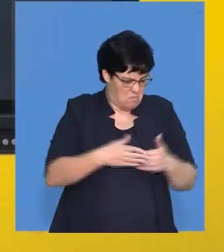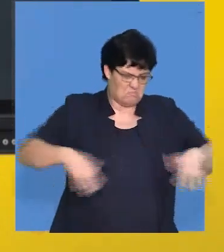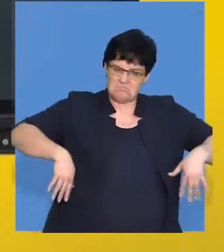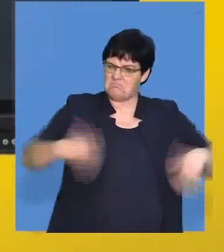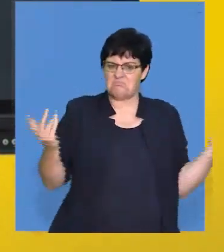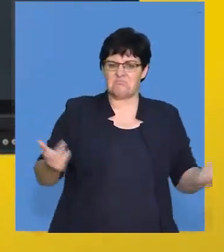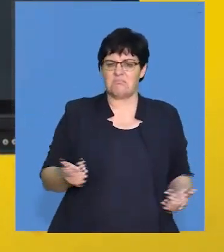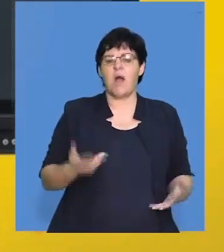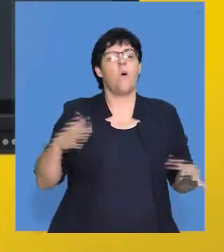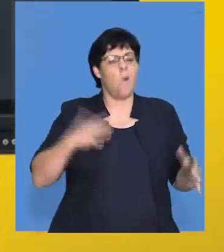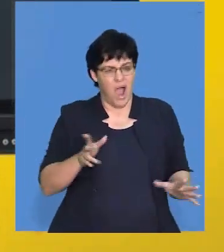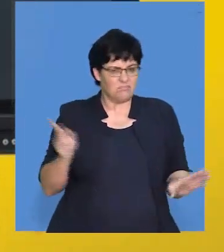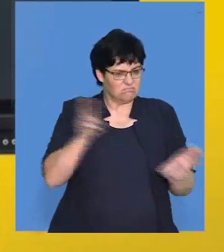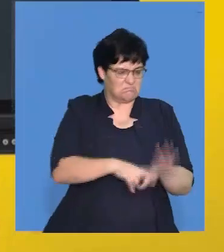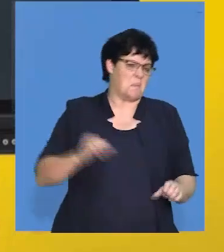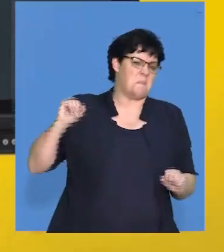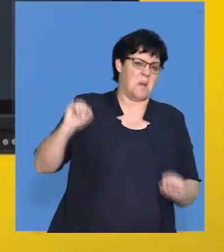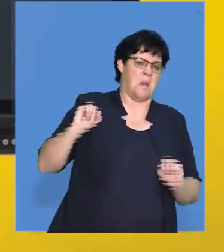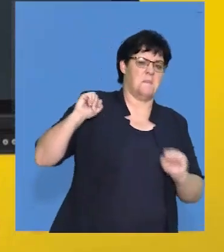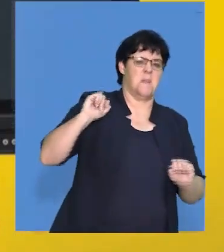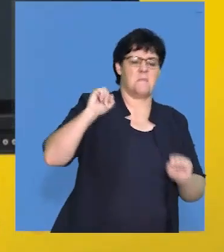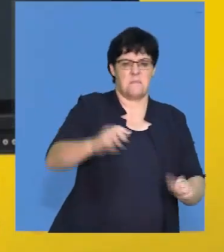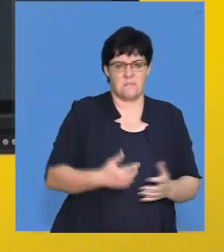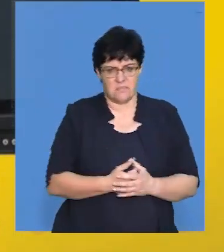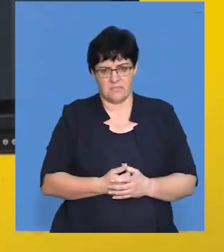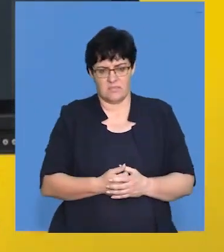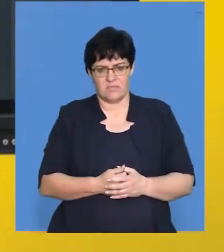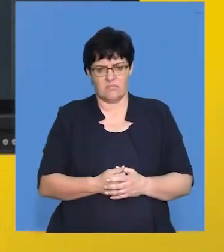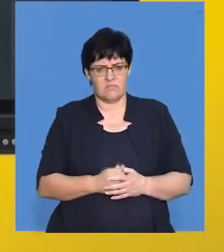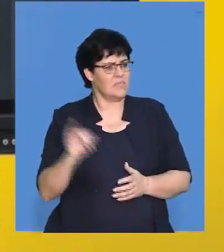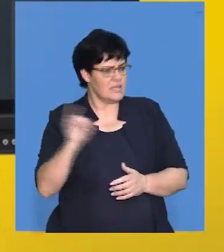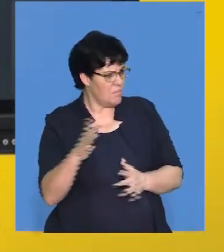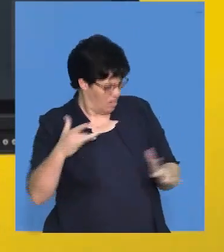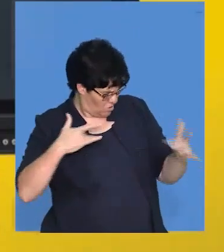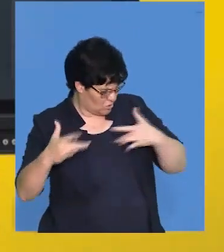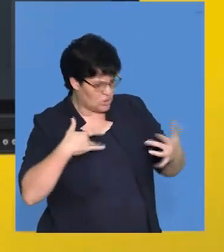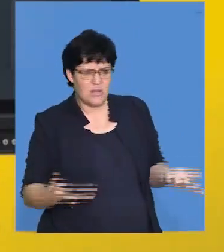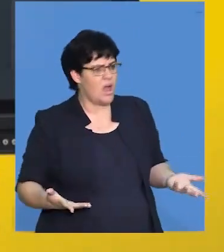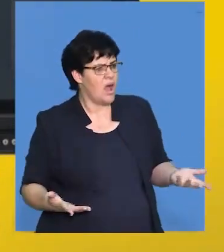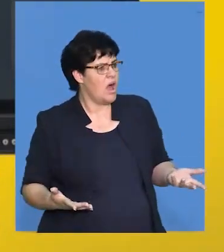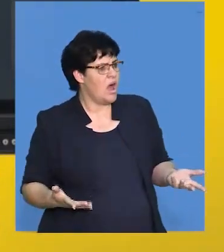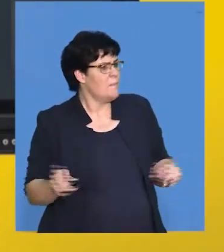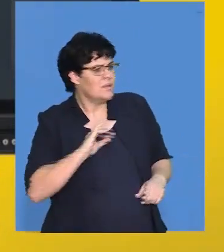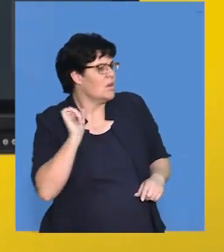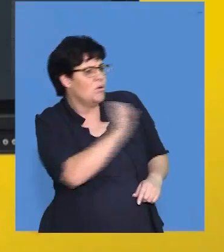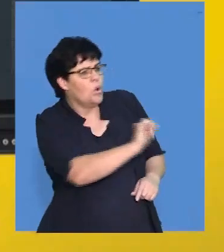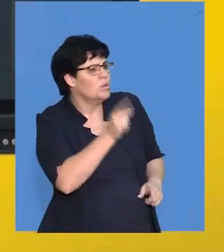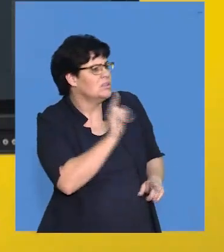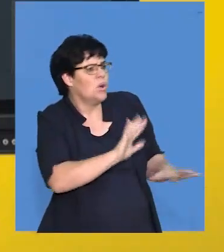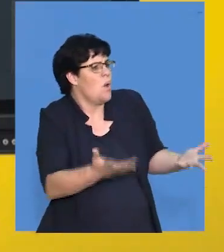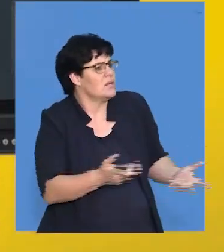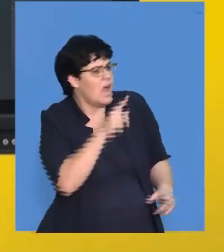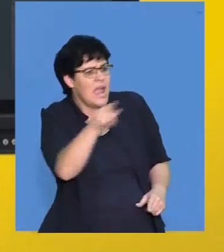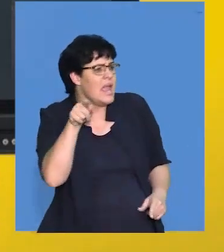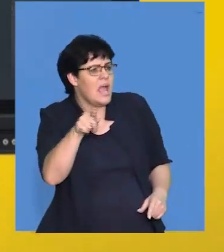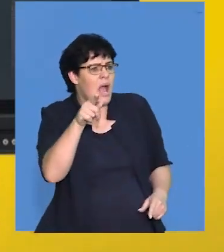anymore. He wants to join the boycott. So Isabel is quite concerned. But what about your teacher